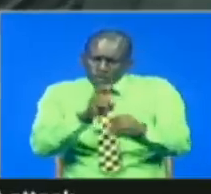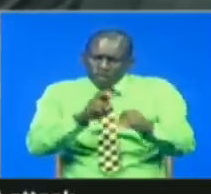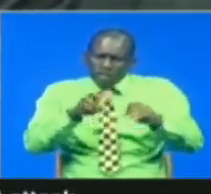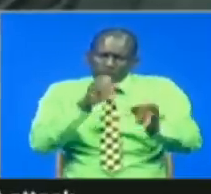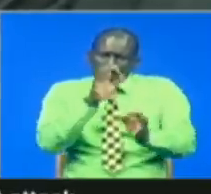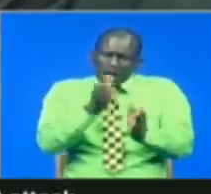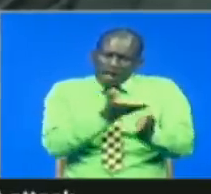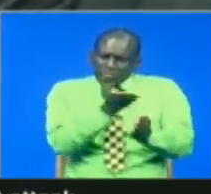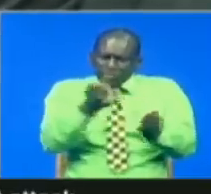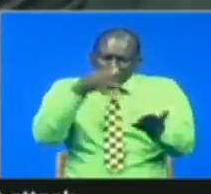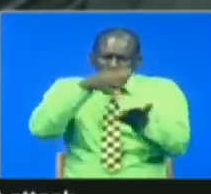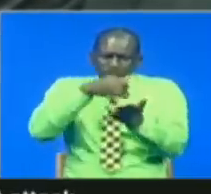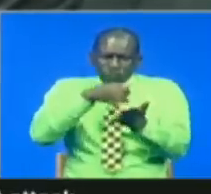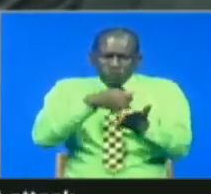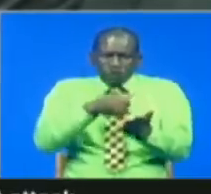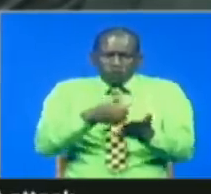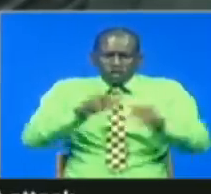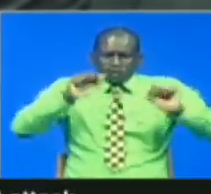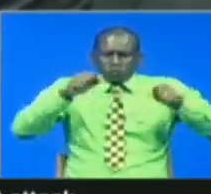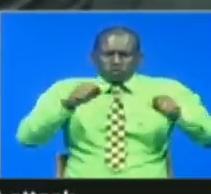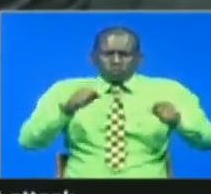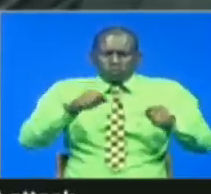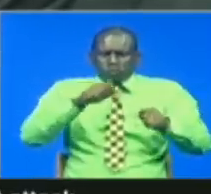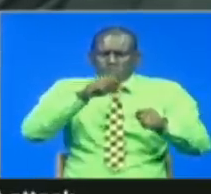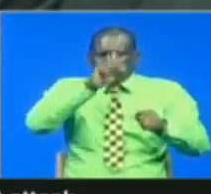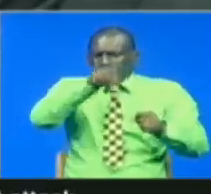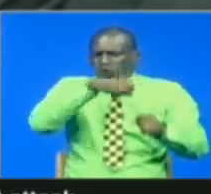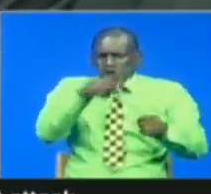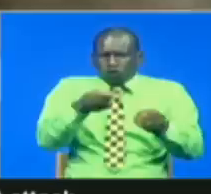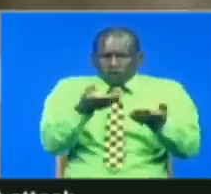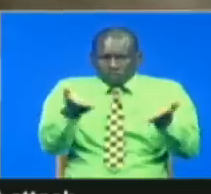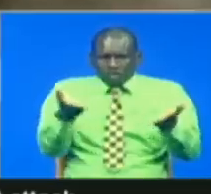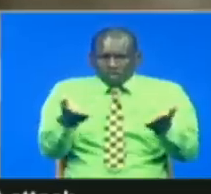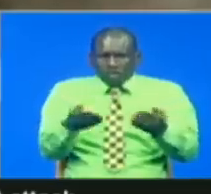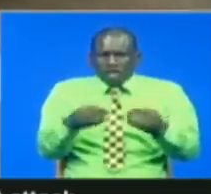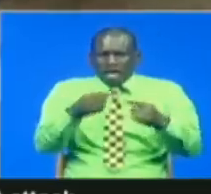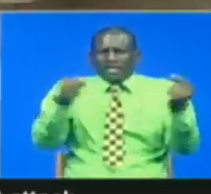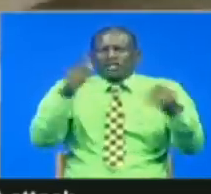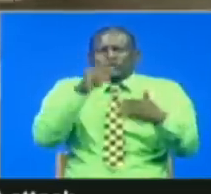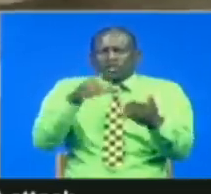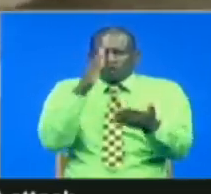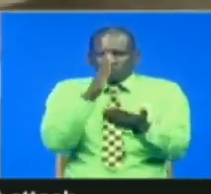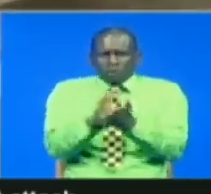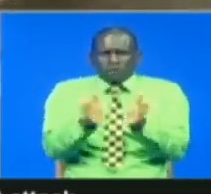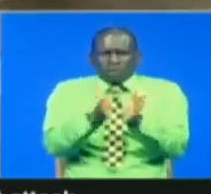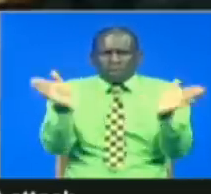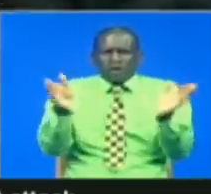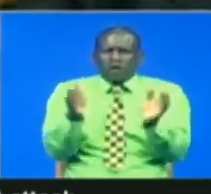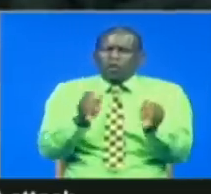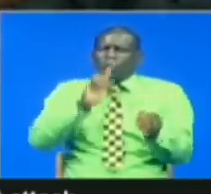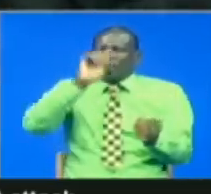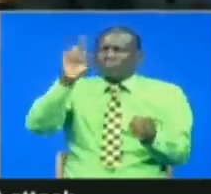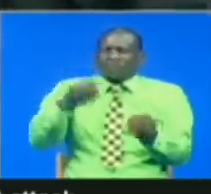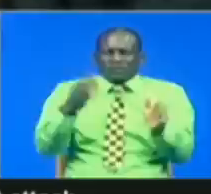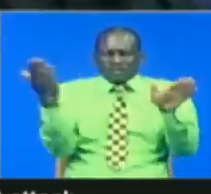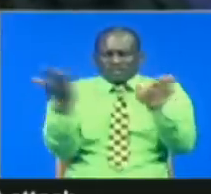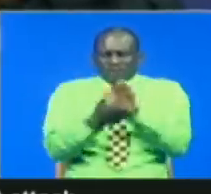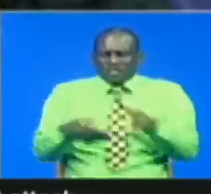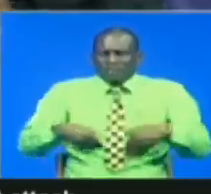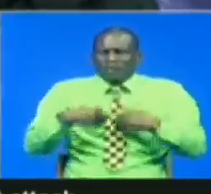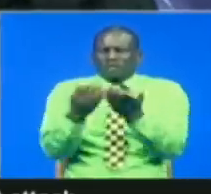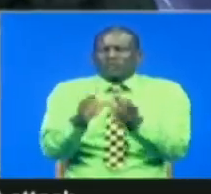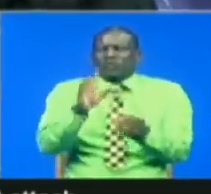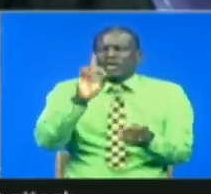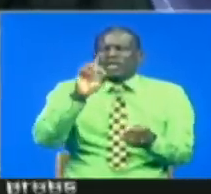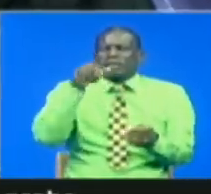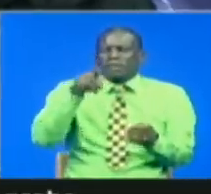in possible malpractice contrary to what they promised the public. With about 1,000 files having been forwarded to the DPP in the